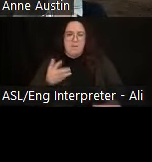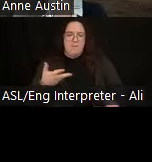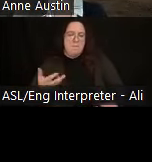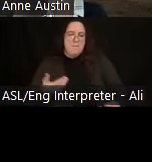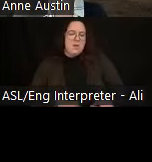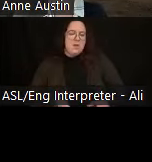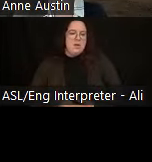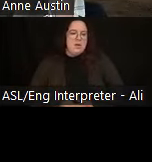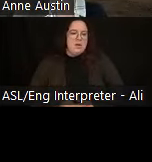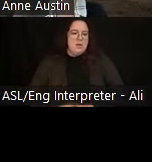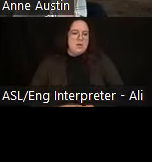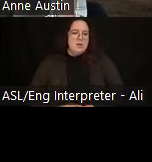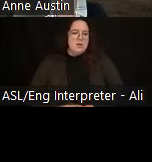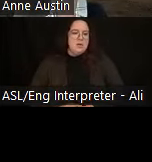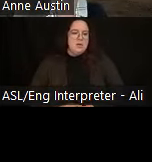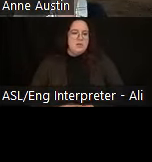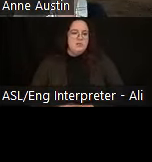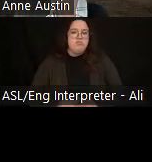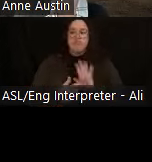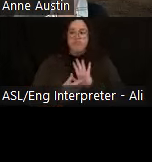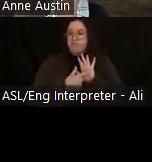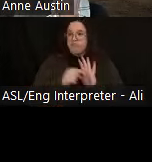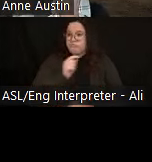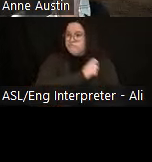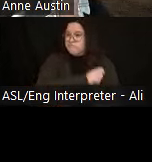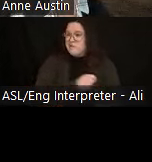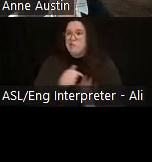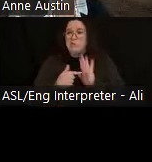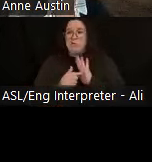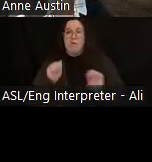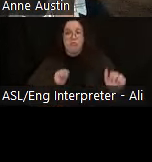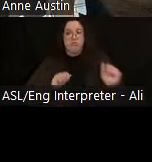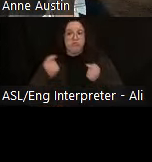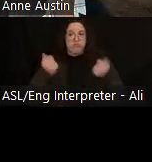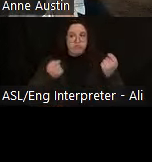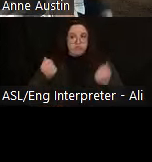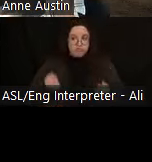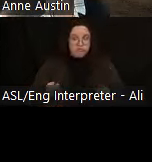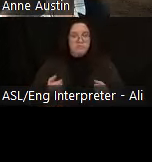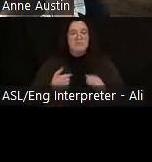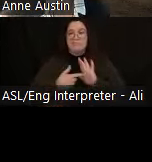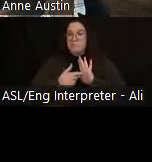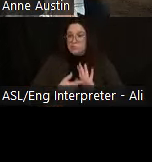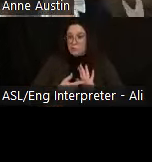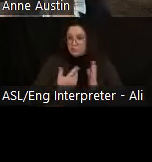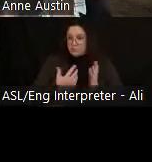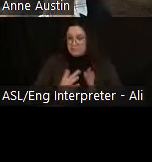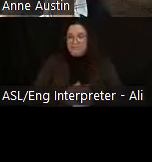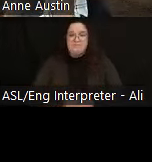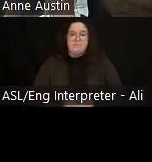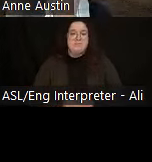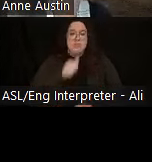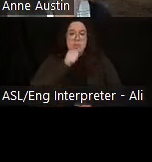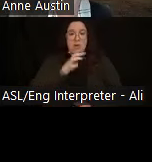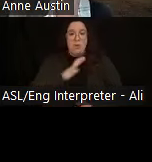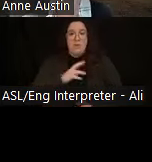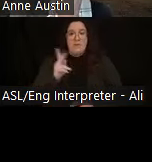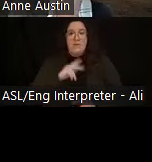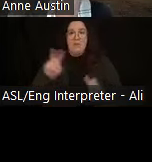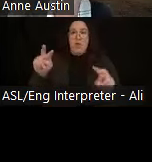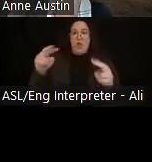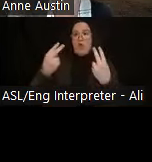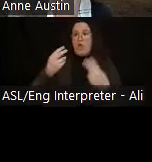these performances not only exemplified what the women were being perceived as objects